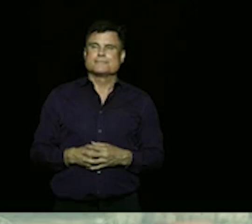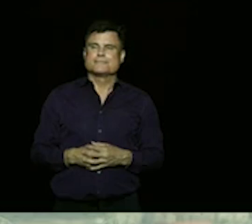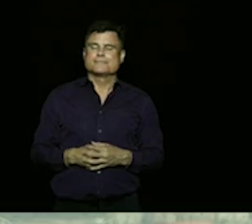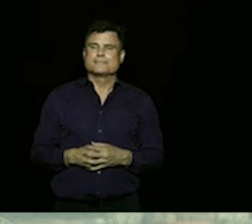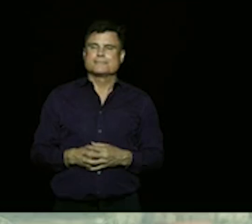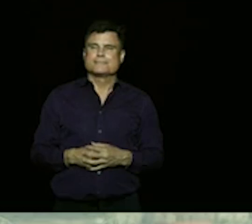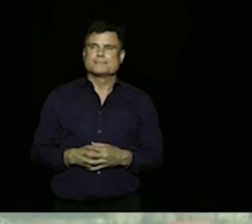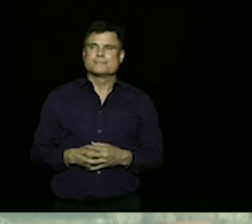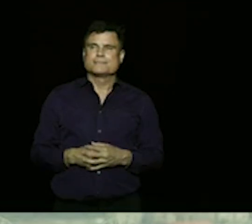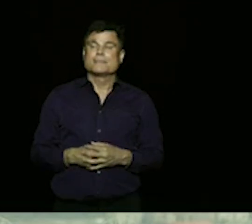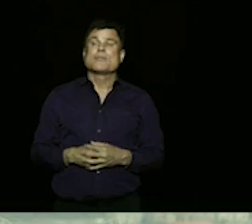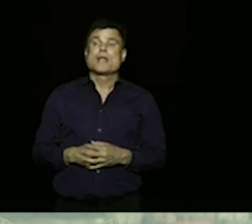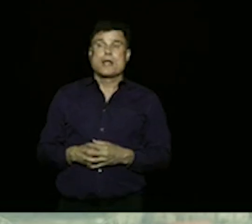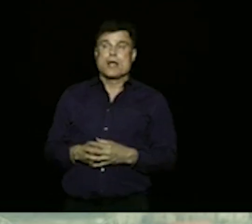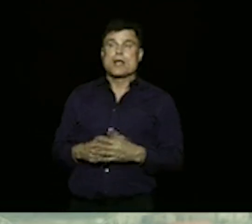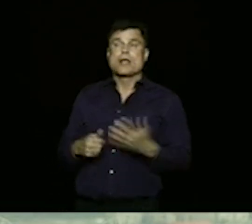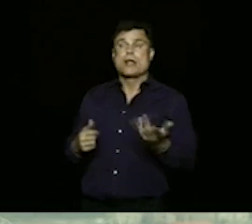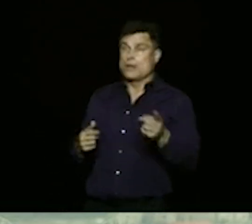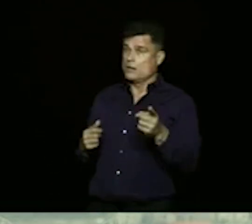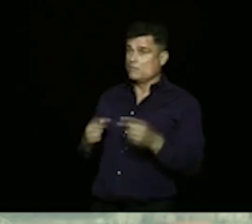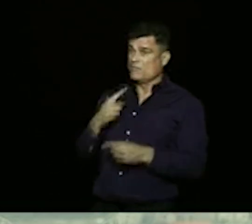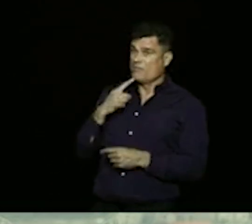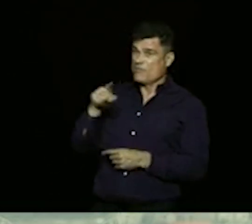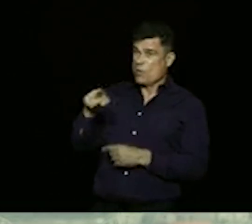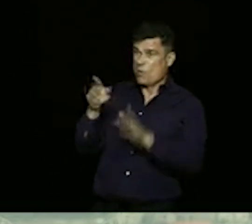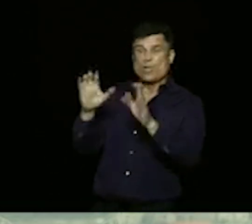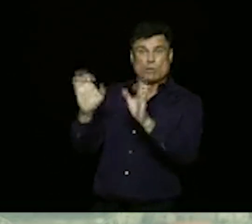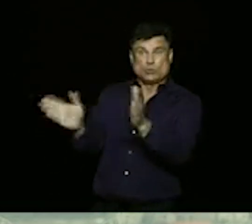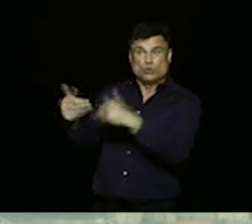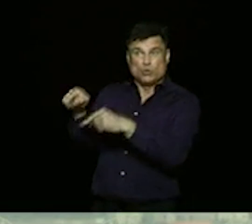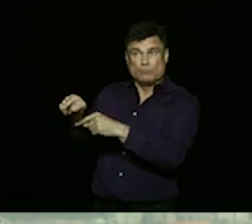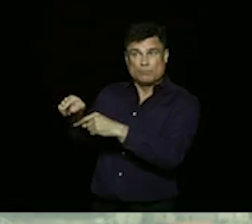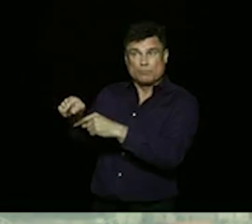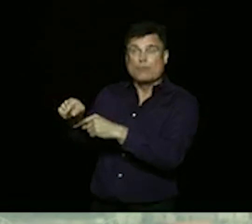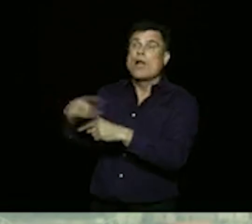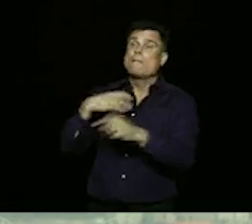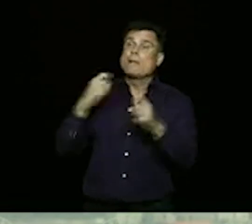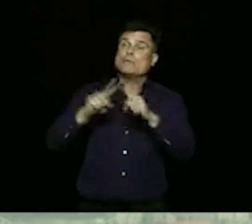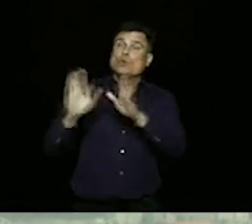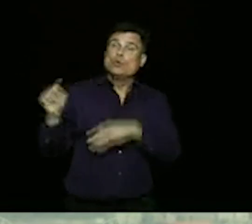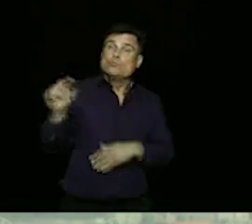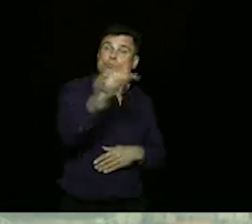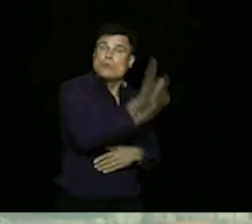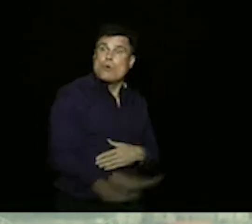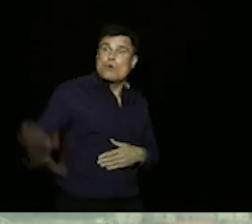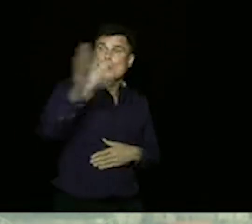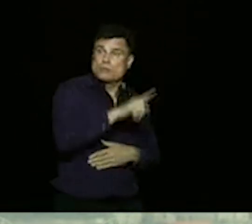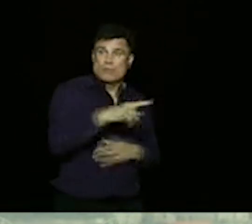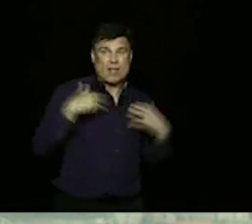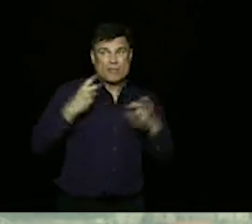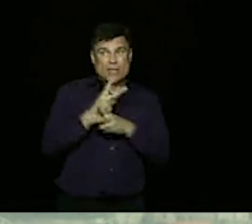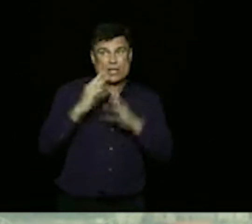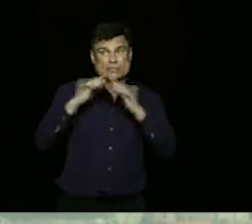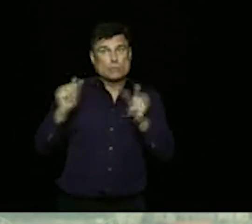meantime? No, as I say, these issues came to my attention last night, and we're taking the steps we've taken to